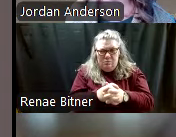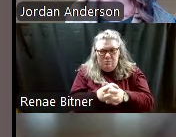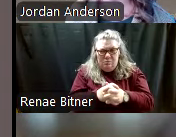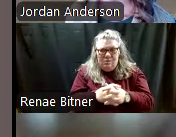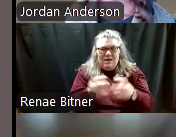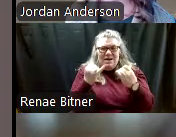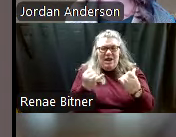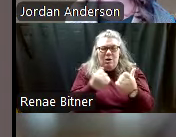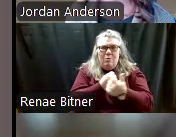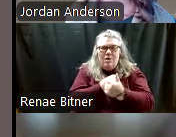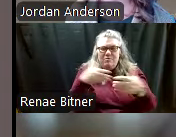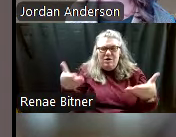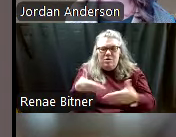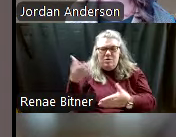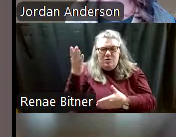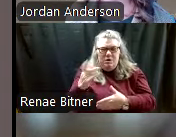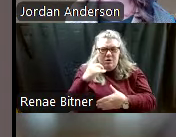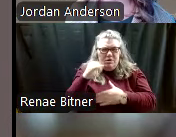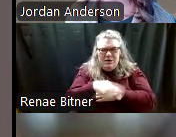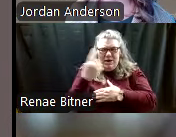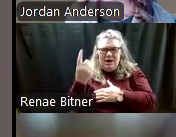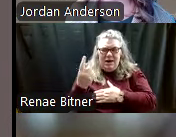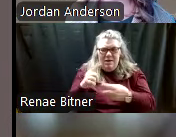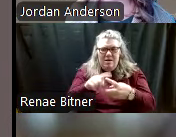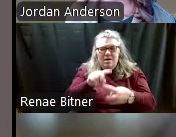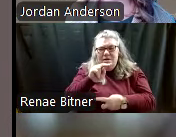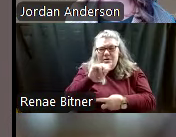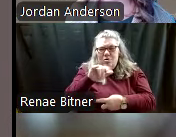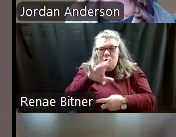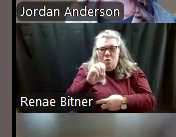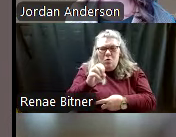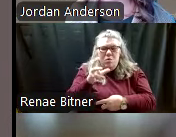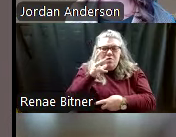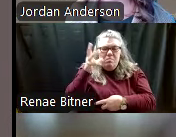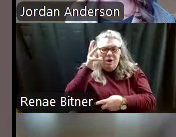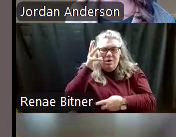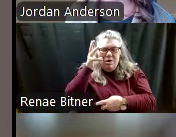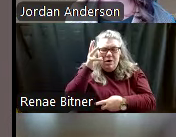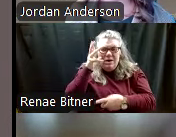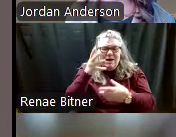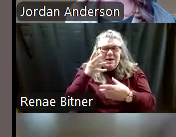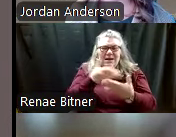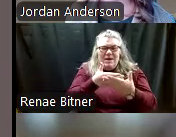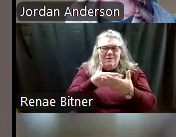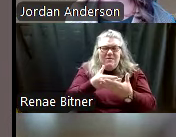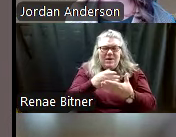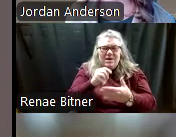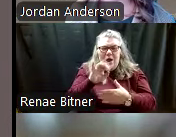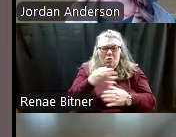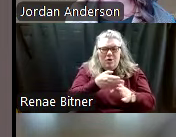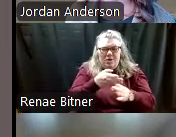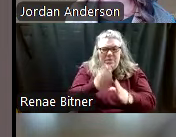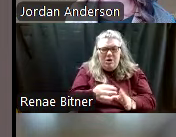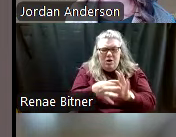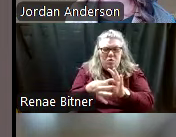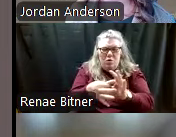Now I would love to introduce our speakers for today. Nicole is the Parent, Infant, and Outreach Specialist and